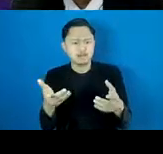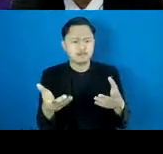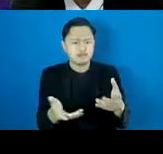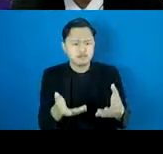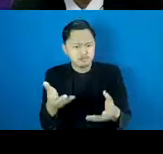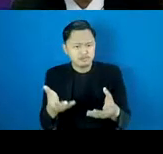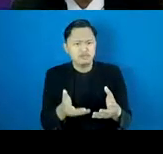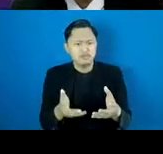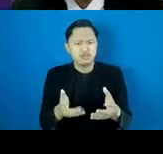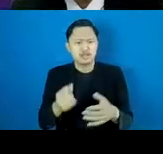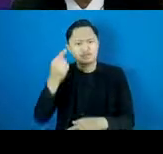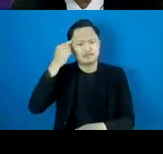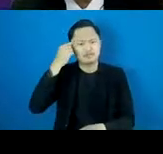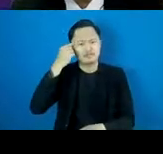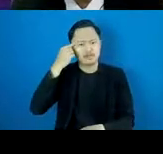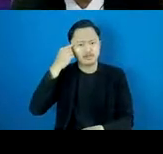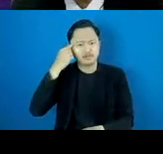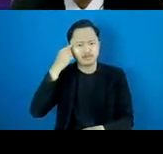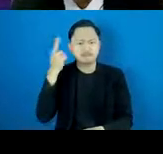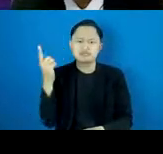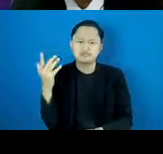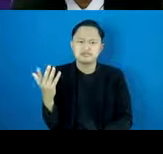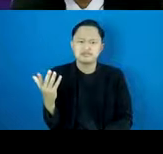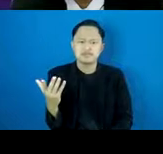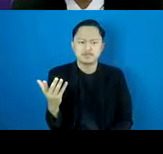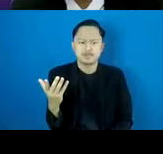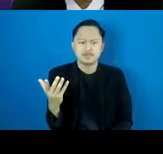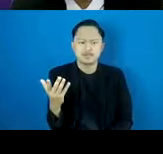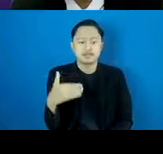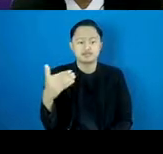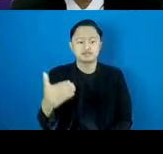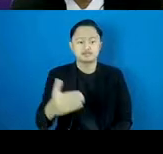into detail of each of these. Next, please.